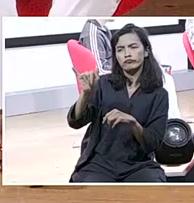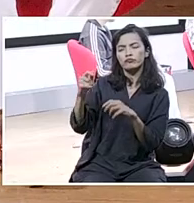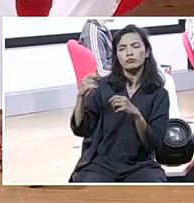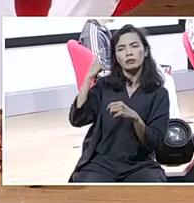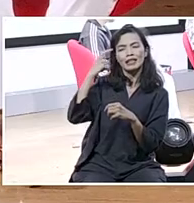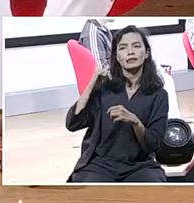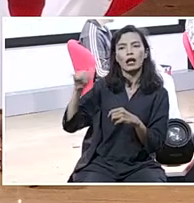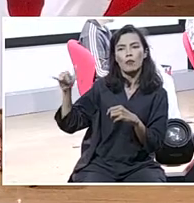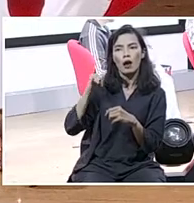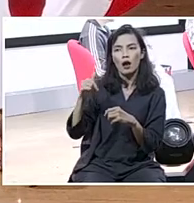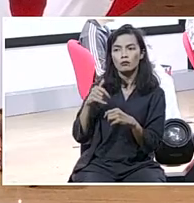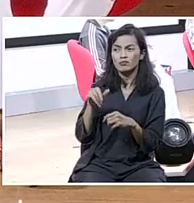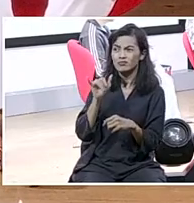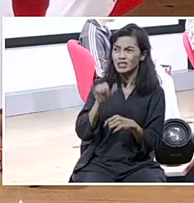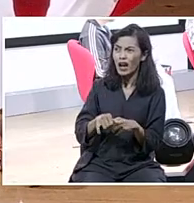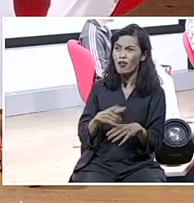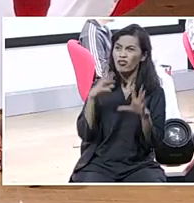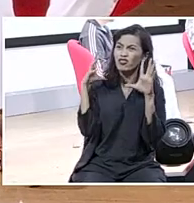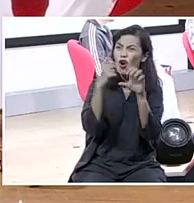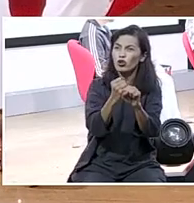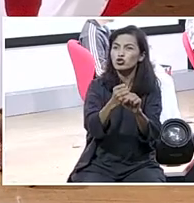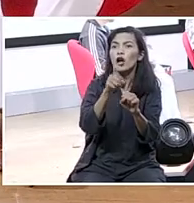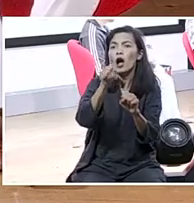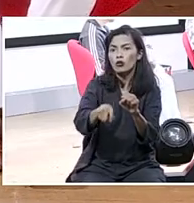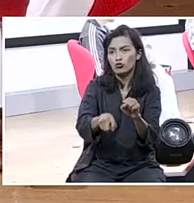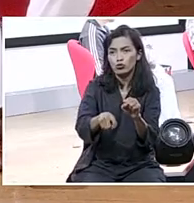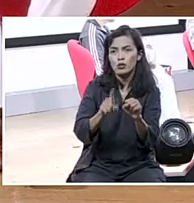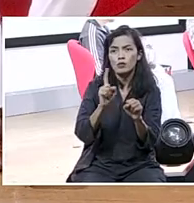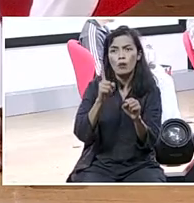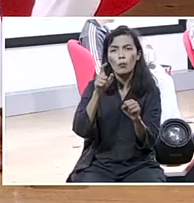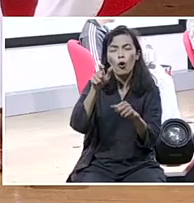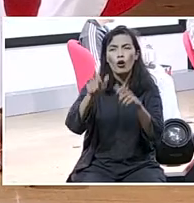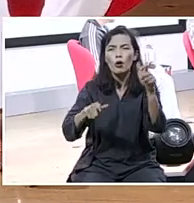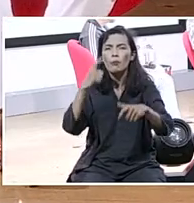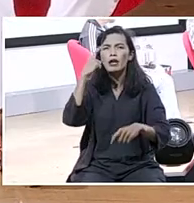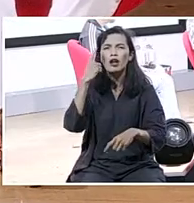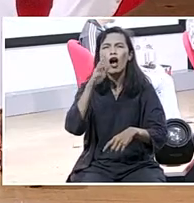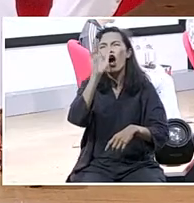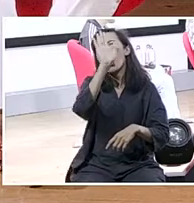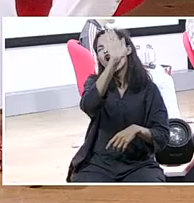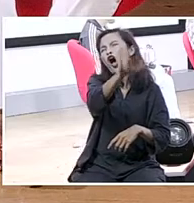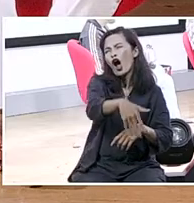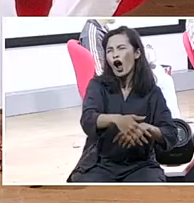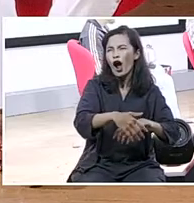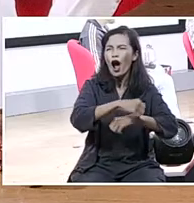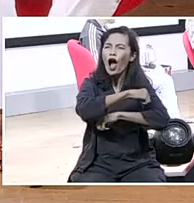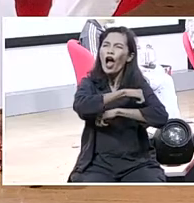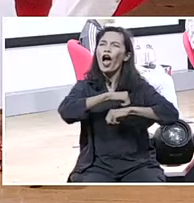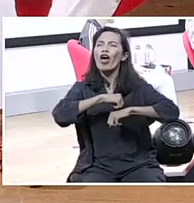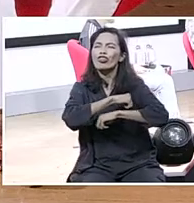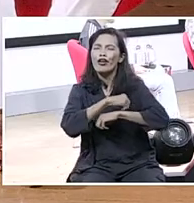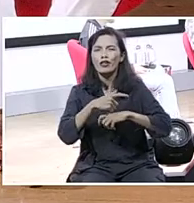you really have to focus. I mean, people think playing sports is...